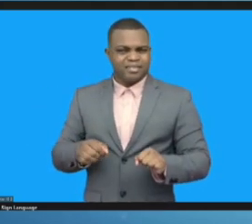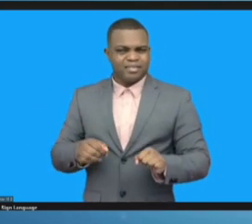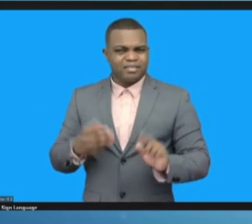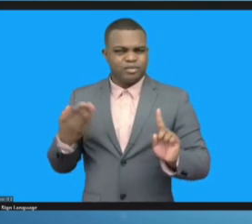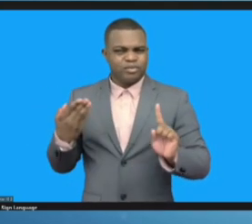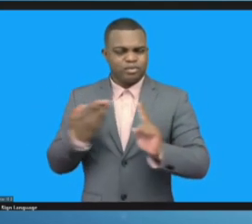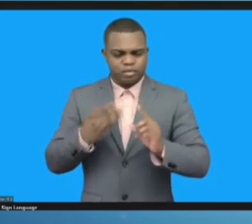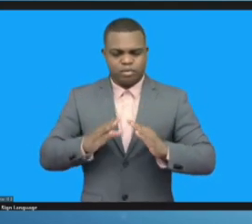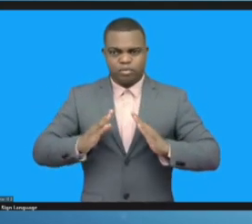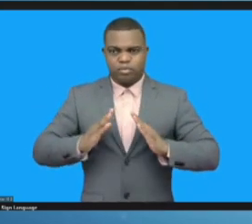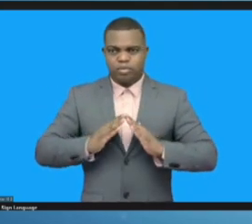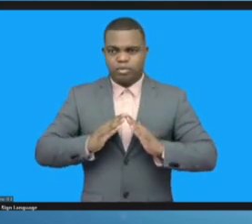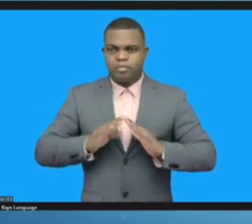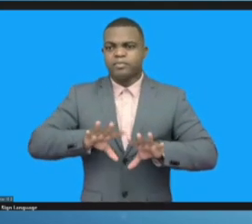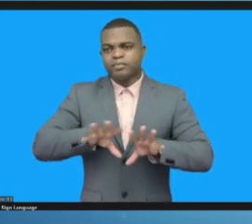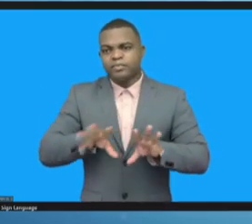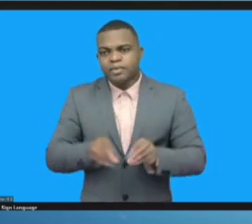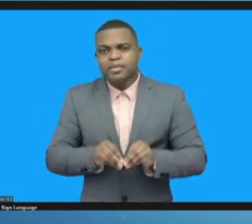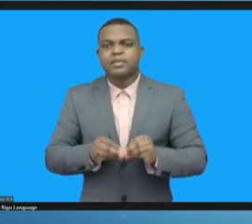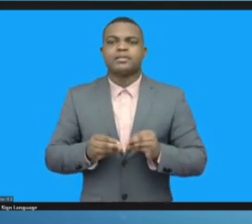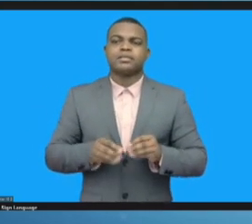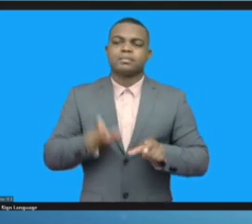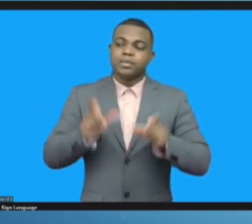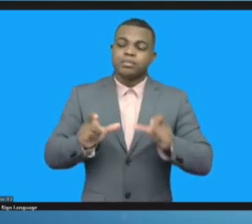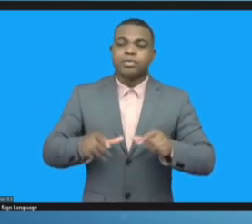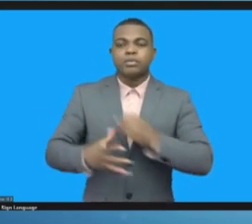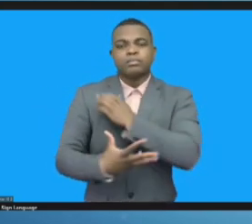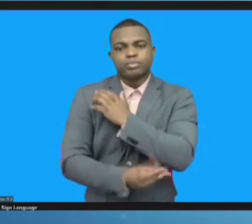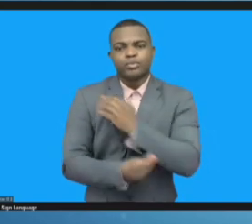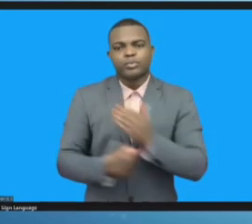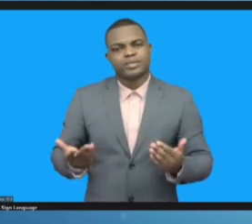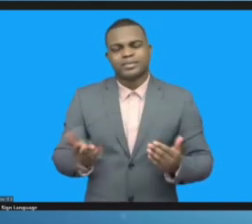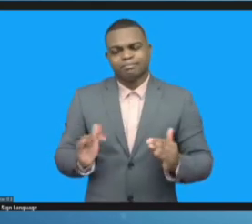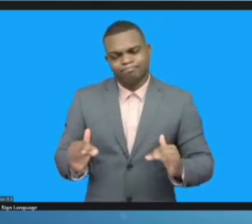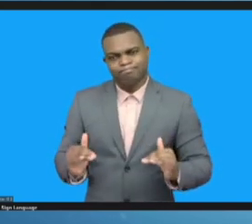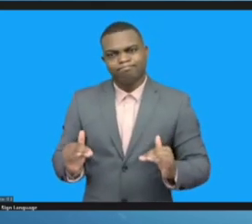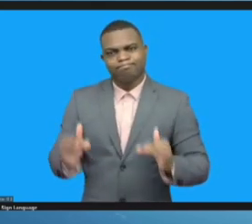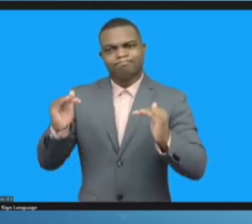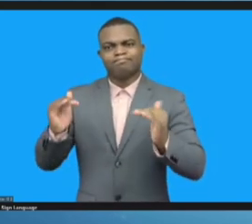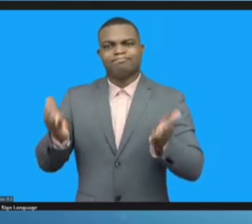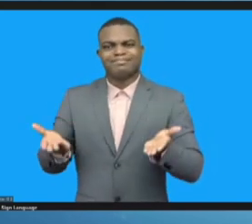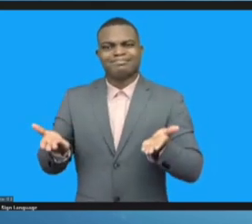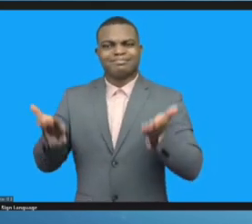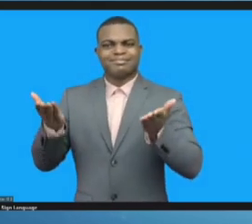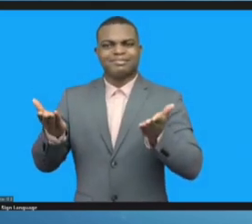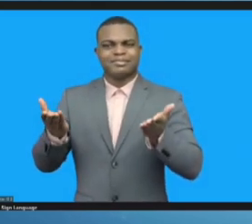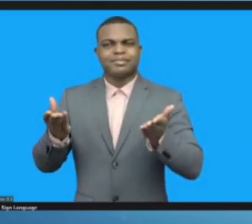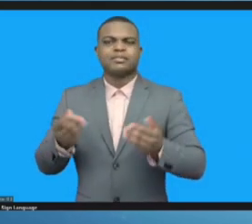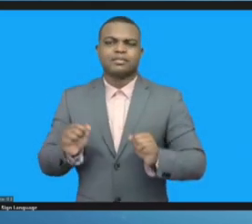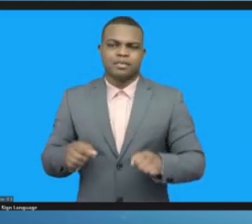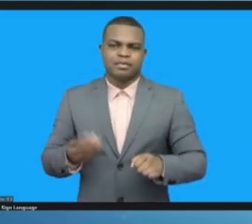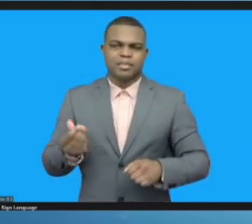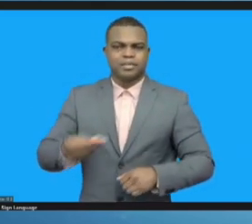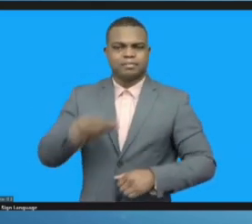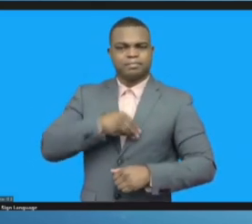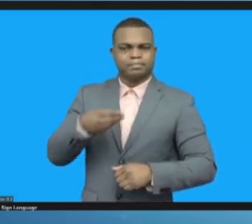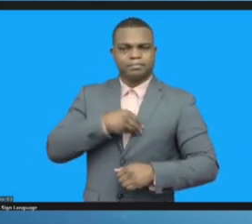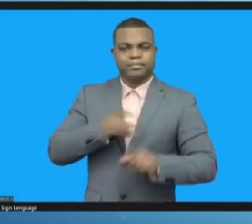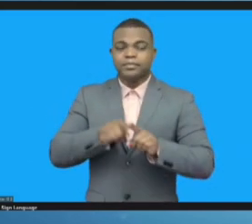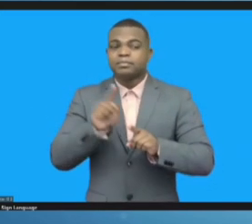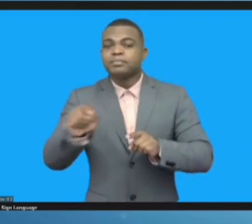farmers with buyers, allowing farmers to secure a higher price for their production. Clinic O, a startup in